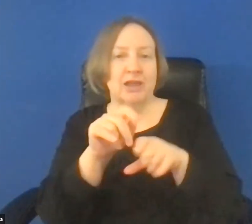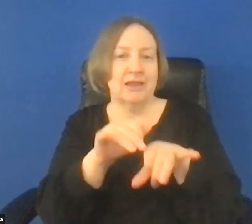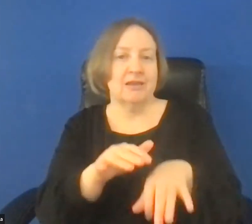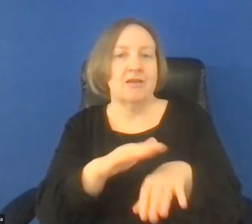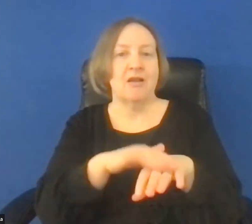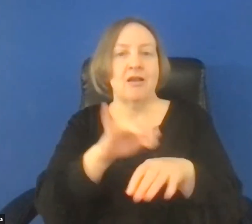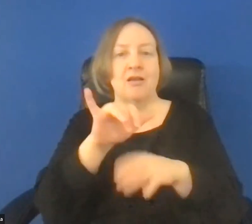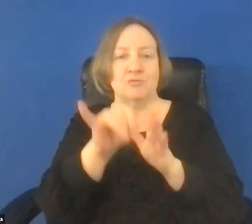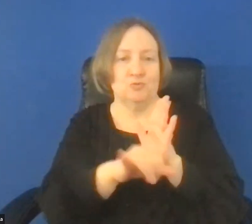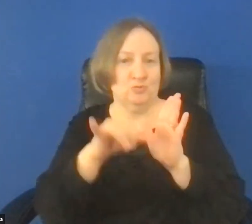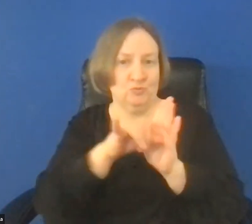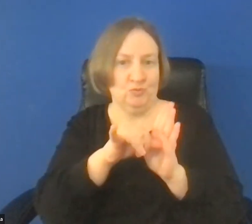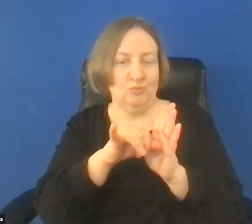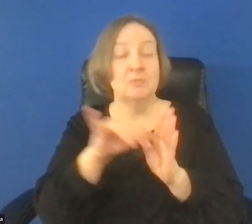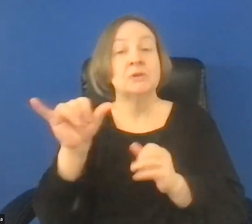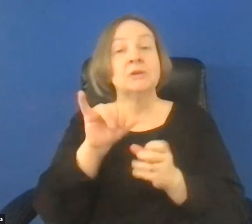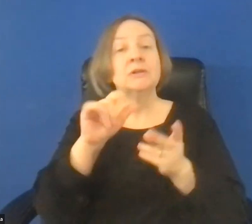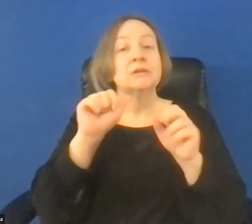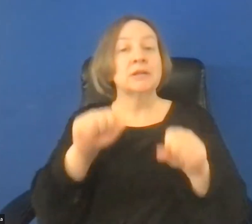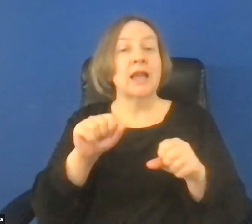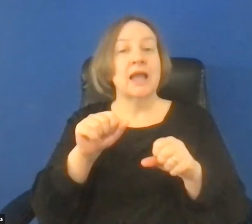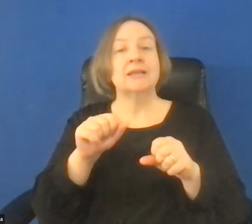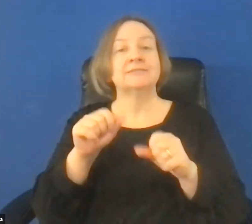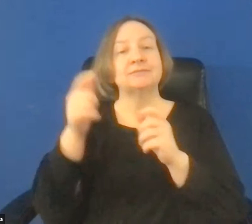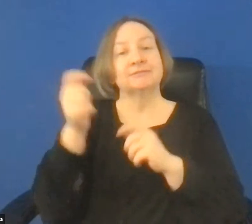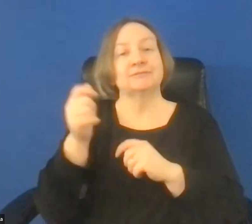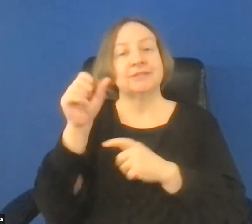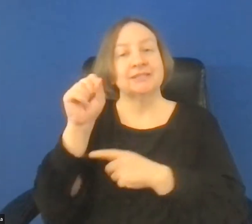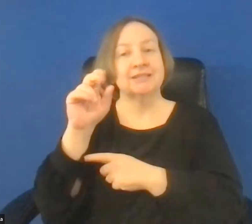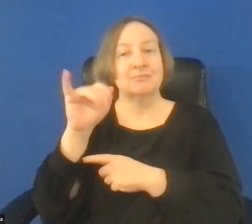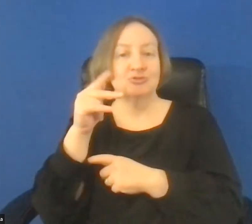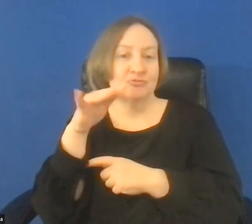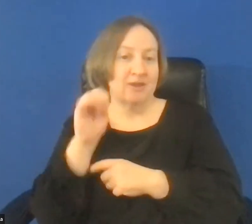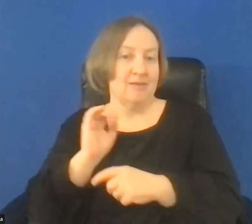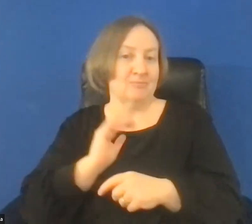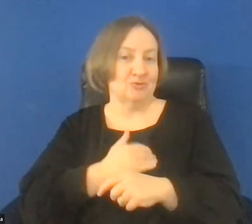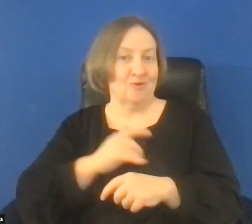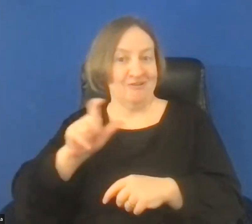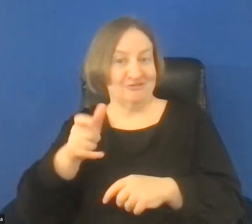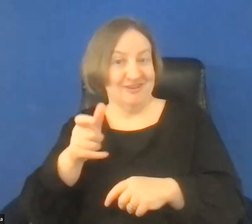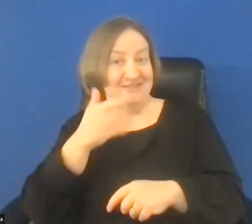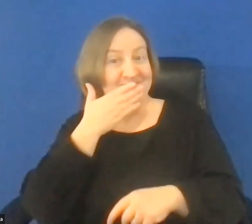YouTube. Also, subscribe to our channel. Thank you.